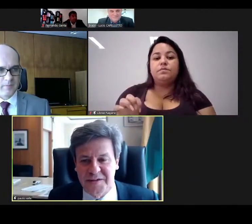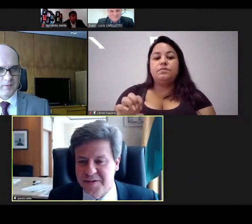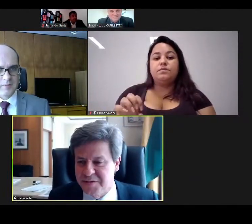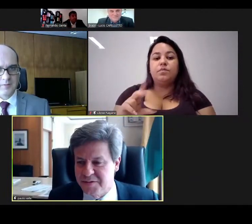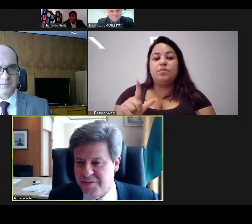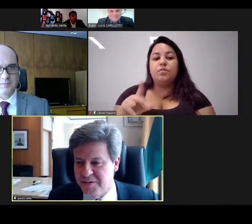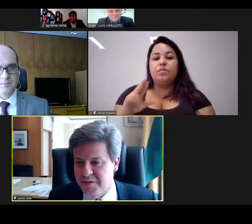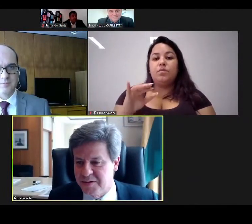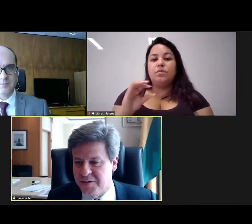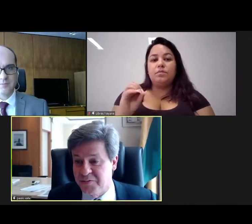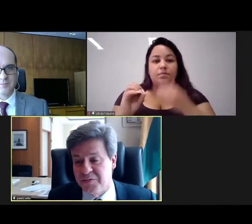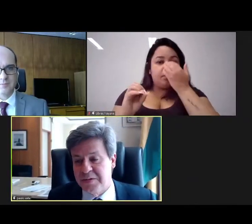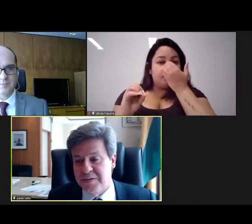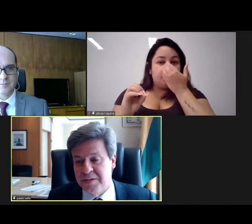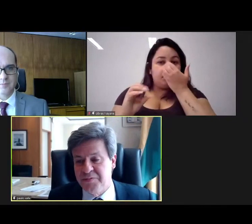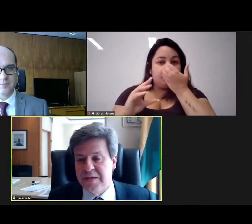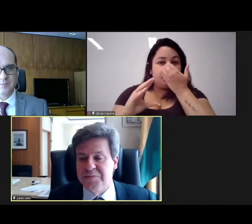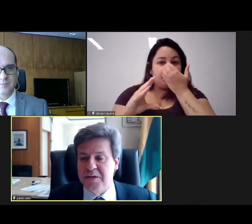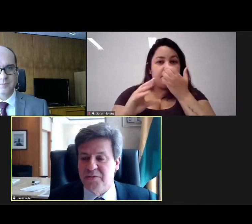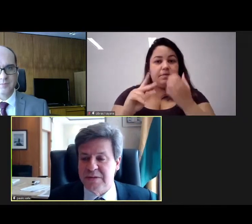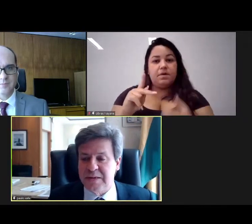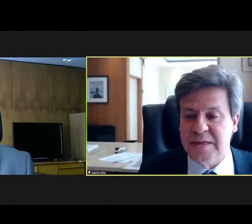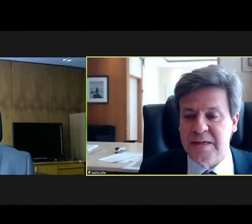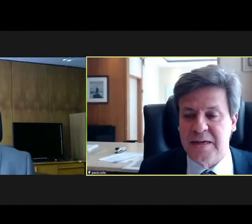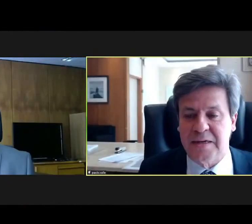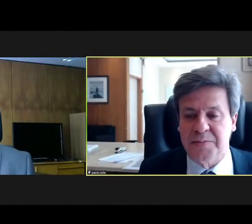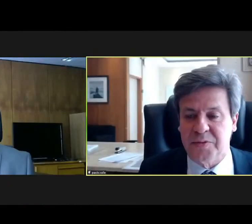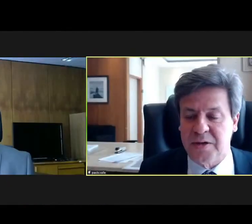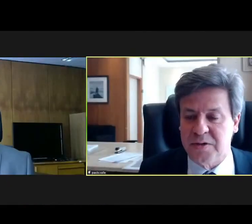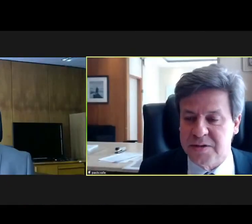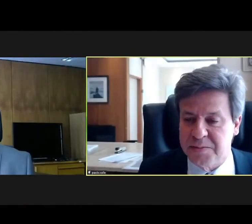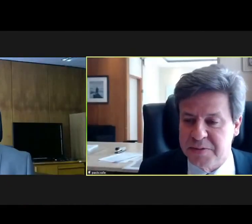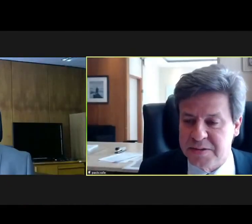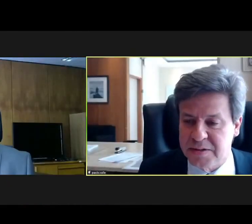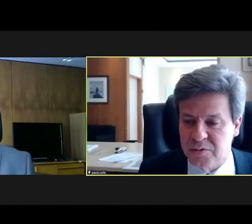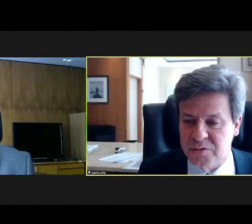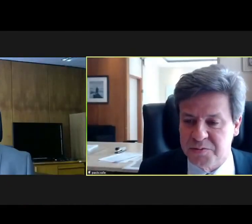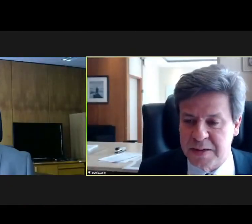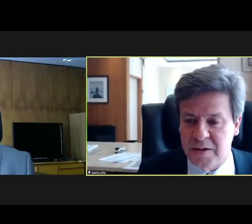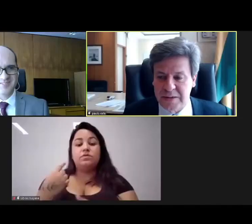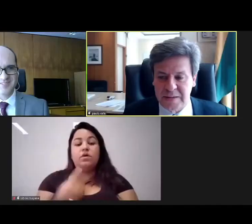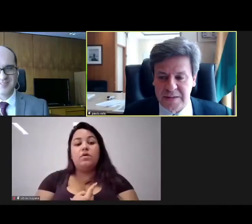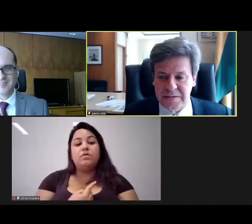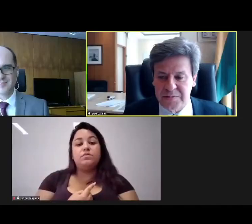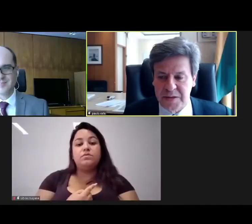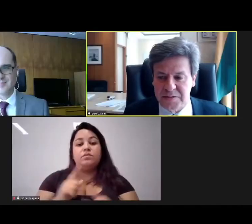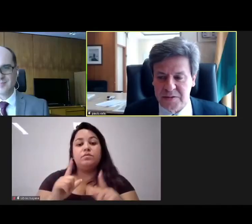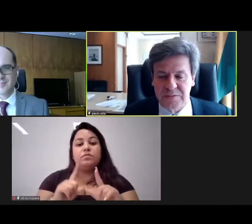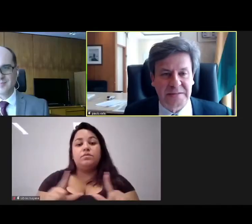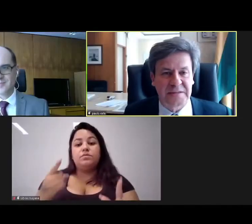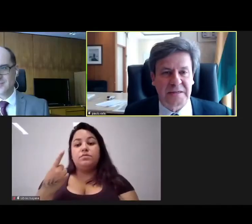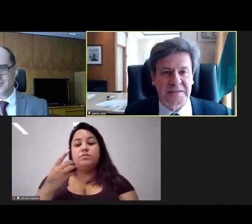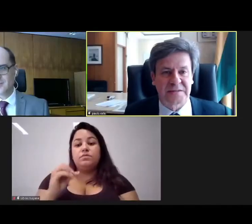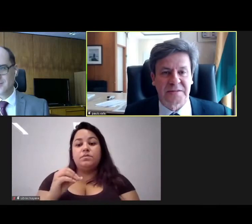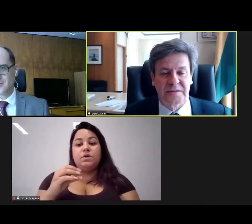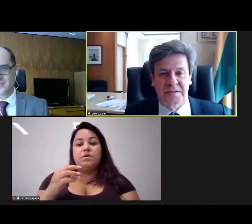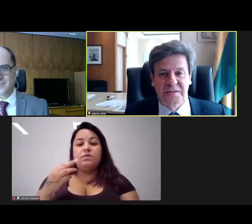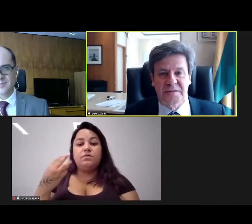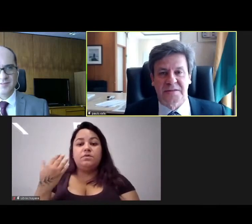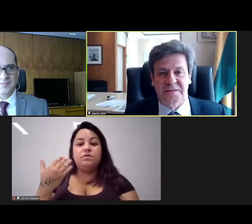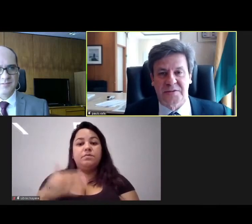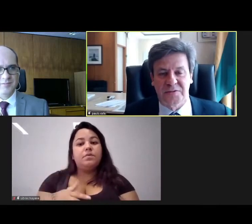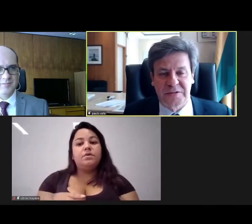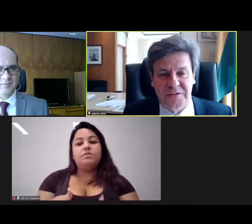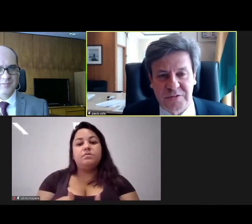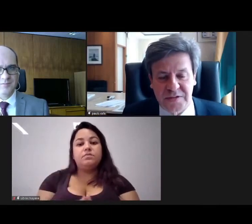to Lúcio Capelletto from Previc, but we have to go